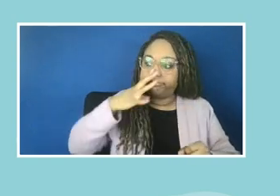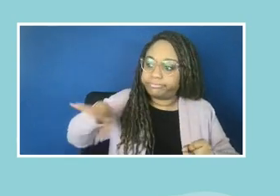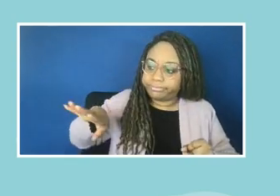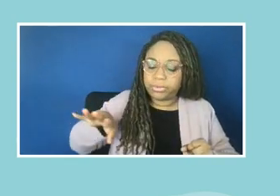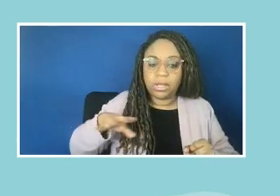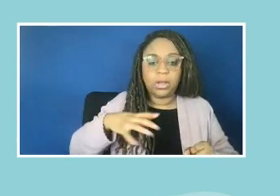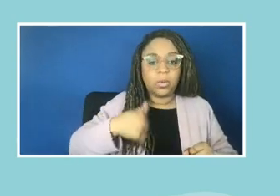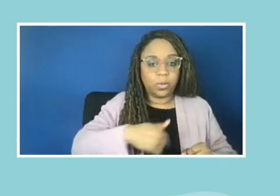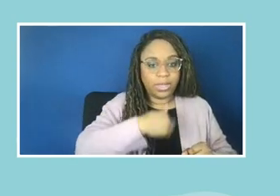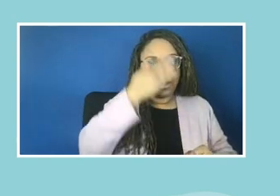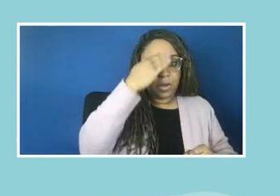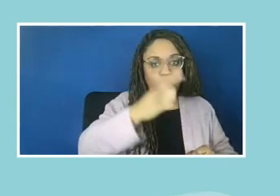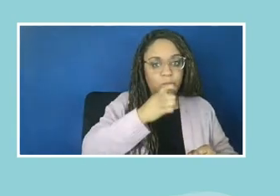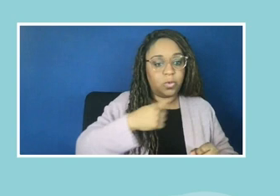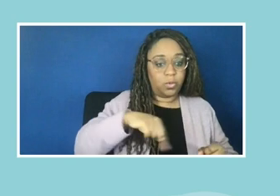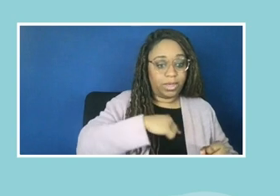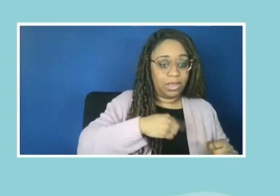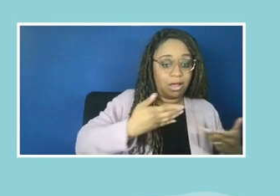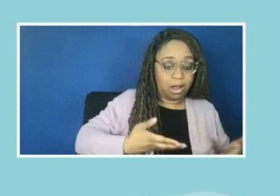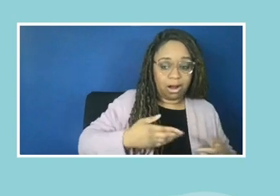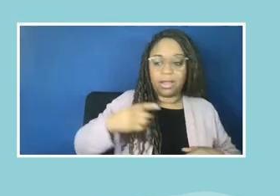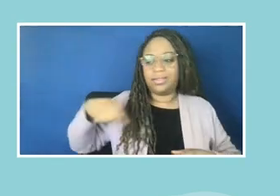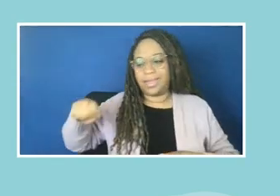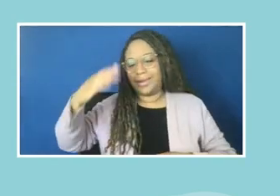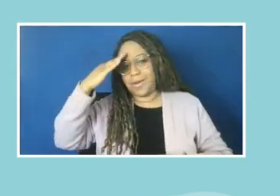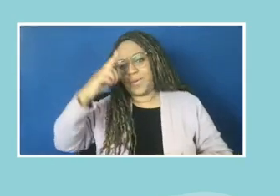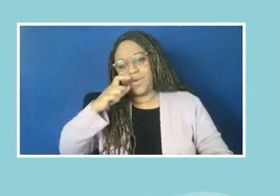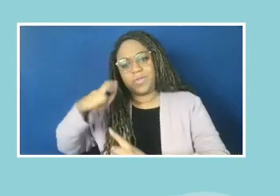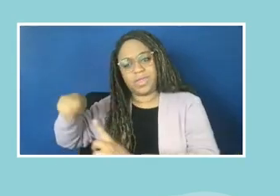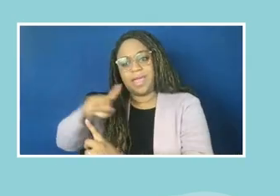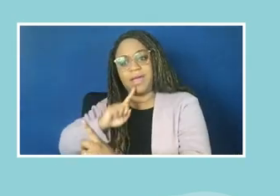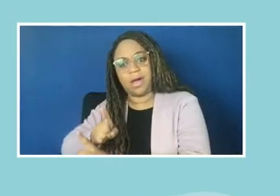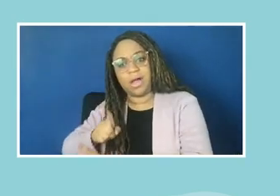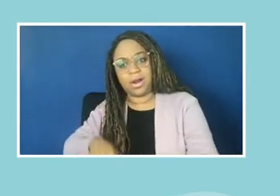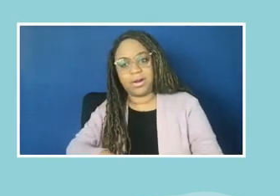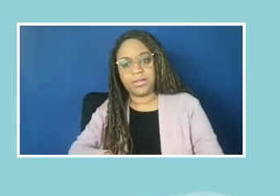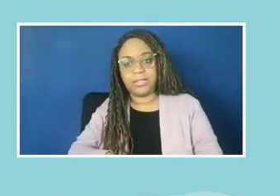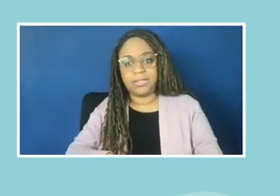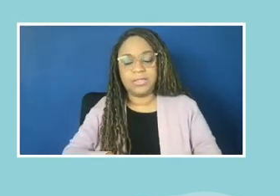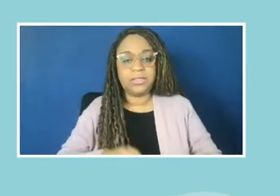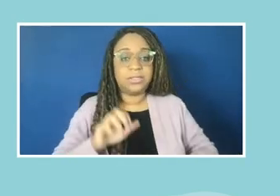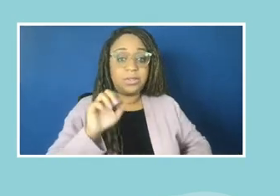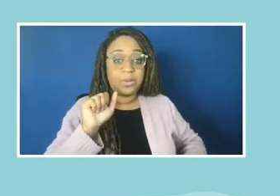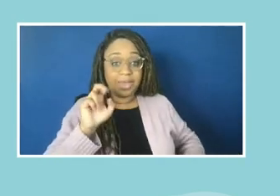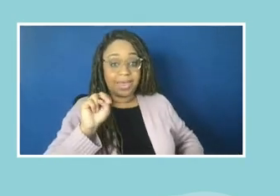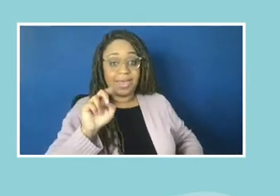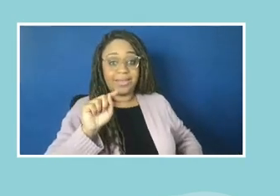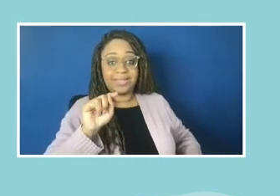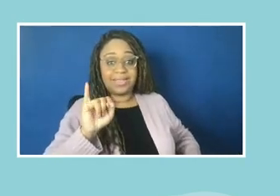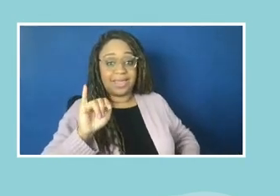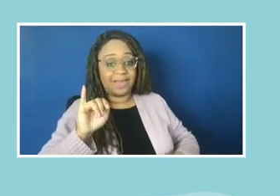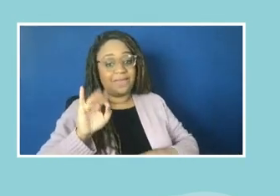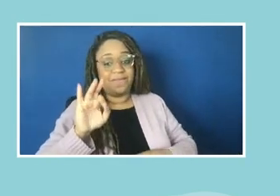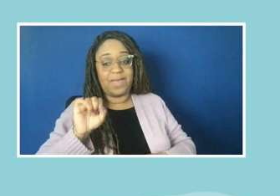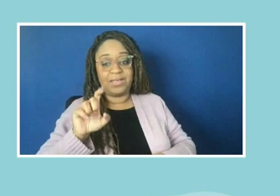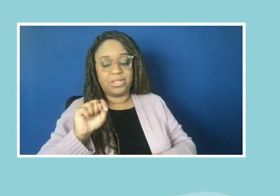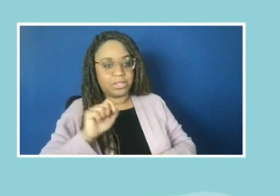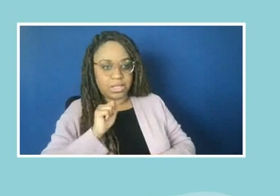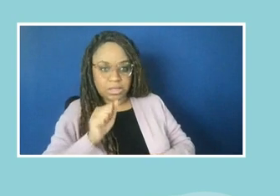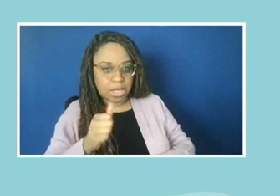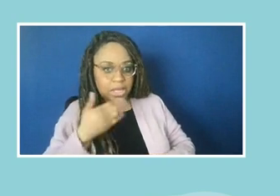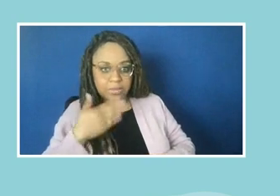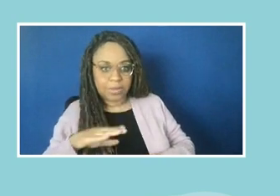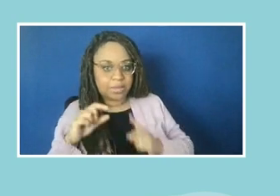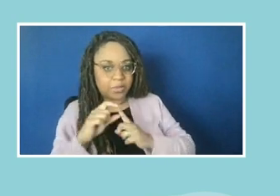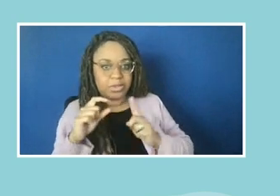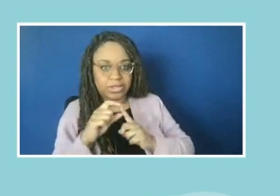are. Right on, right on. Being an anti-fascist is not a slur. And no. Yeah, mm-hmm. Yeah. I think we've